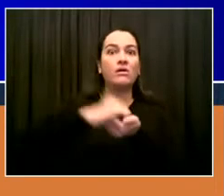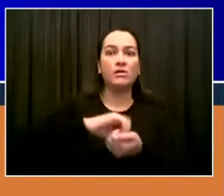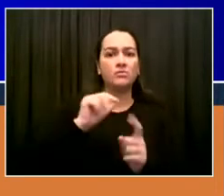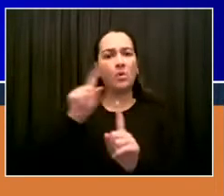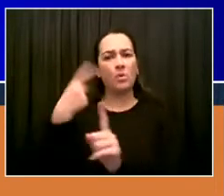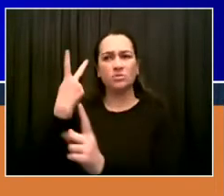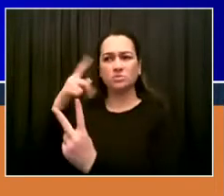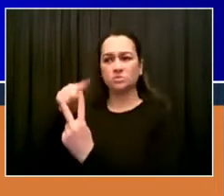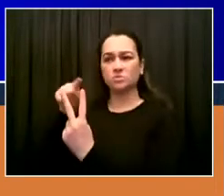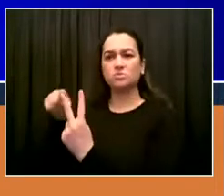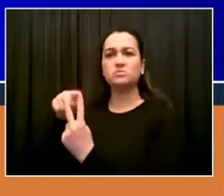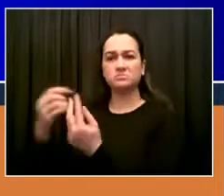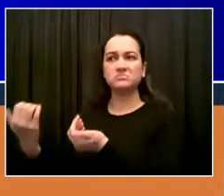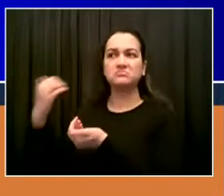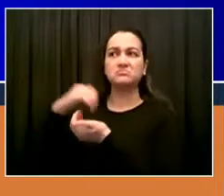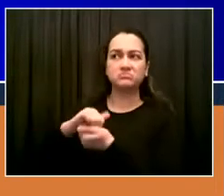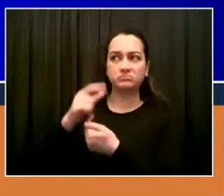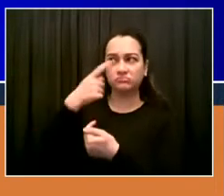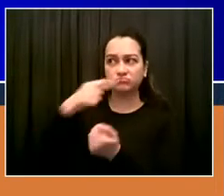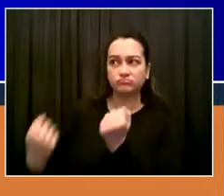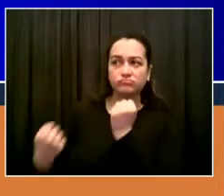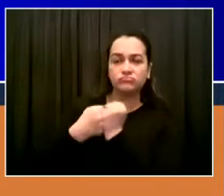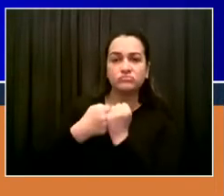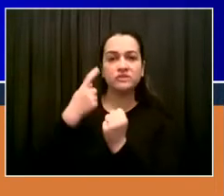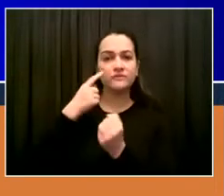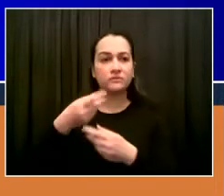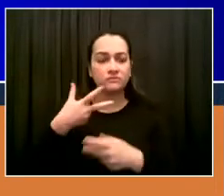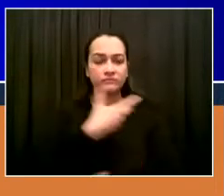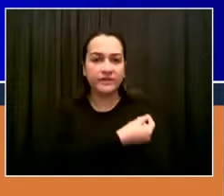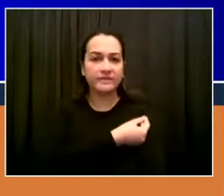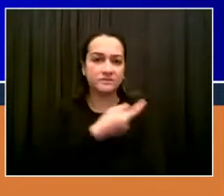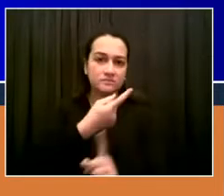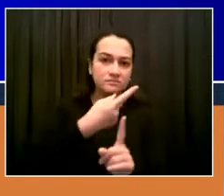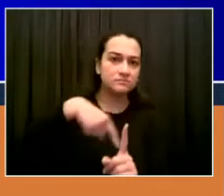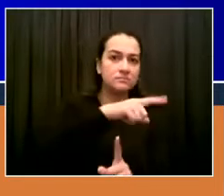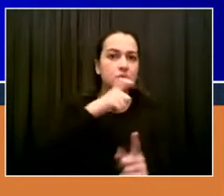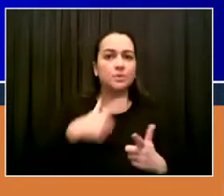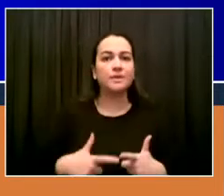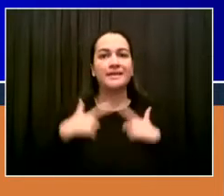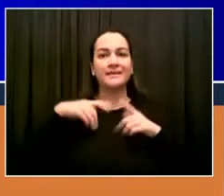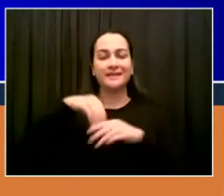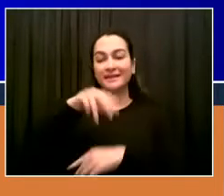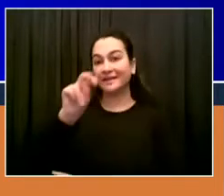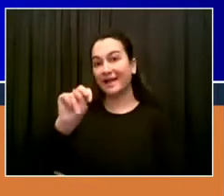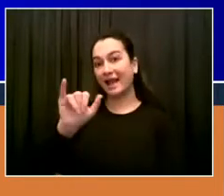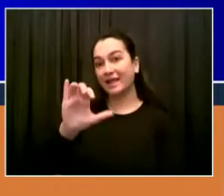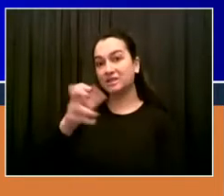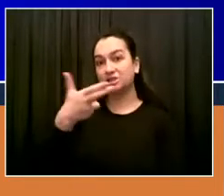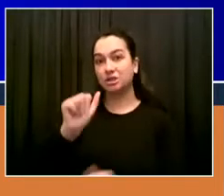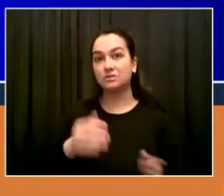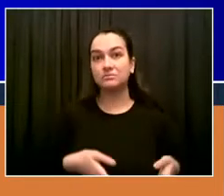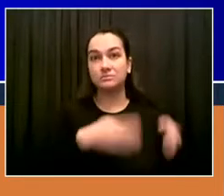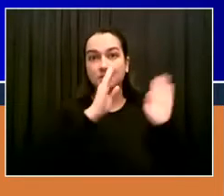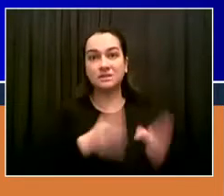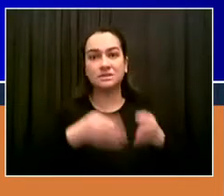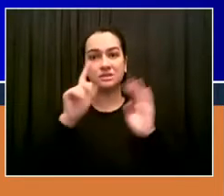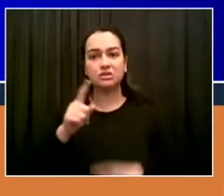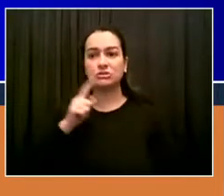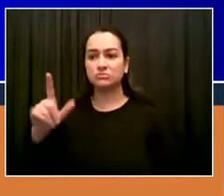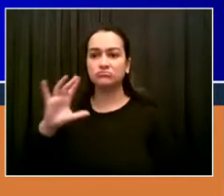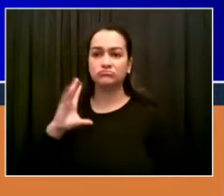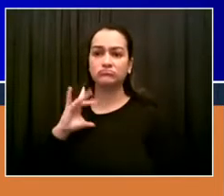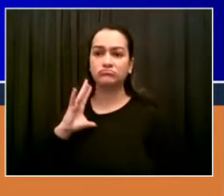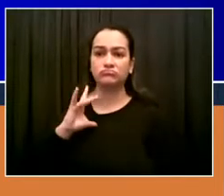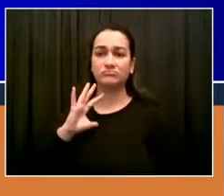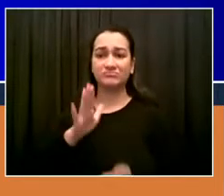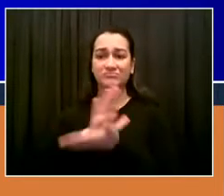Google is making a priority of helping public housing residents, some of the folks who have been most vulnerable to the coronavirus. So I want to express my appreciation for that.